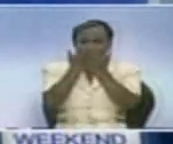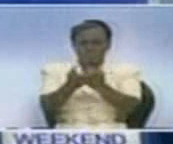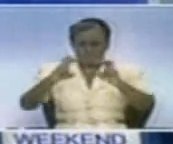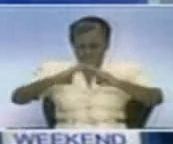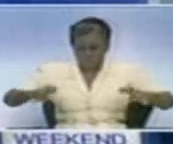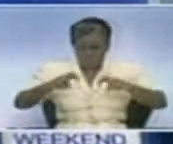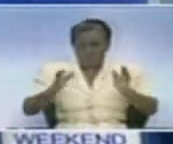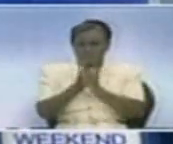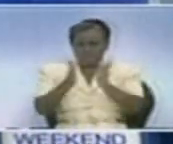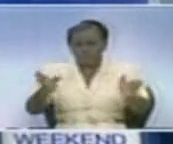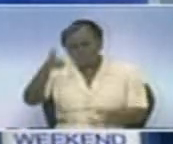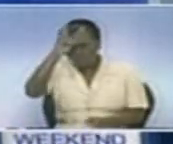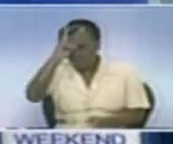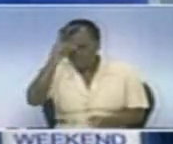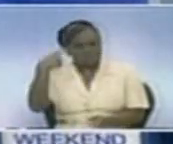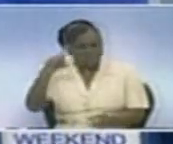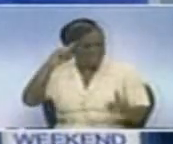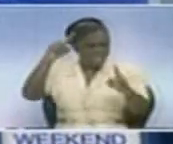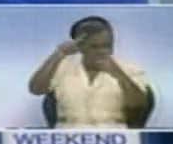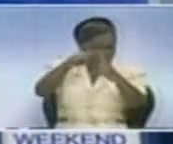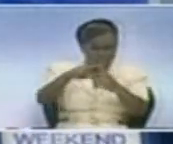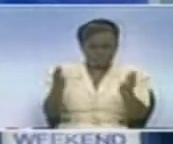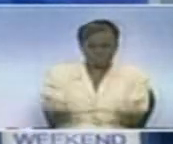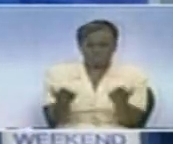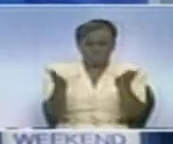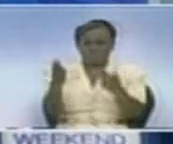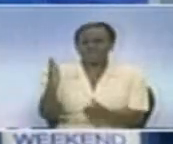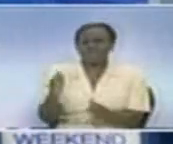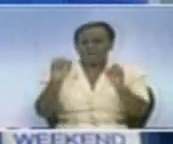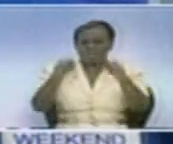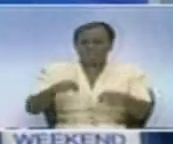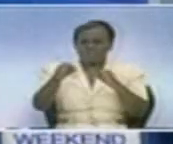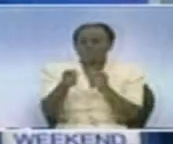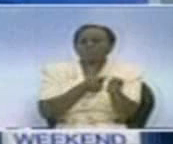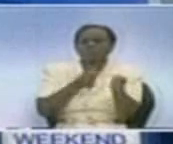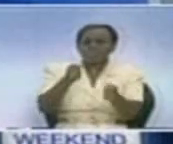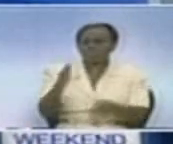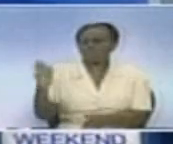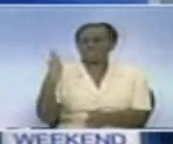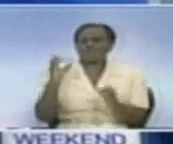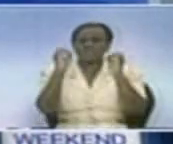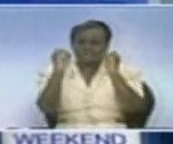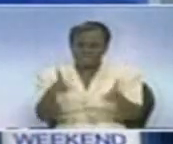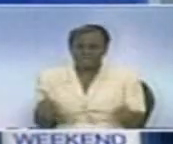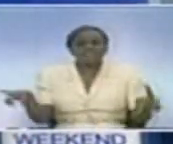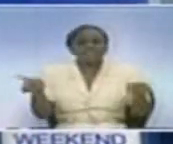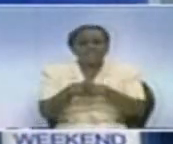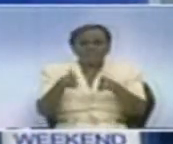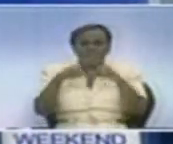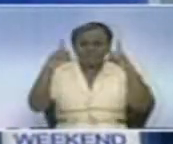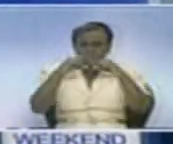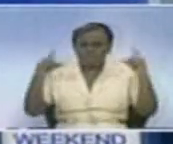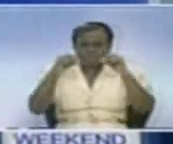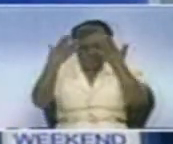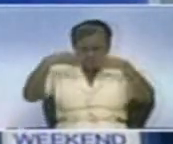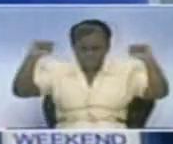Inspector General of Police for the purpose of enhancing the country's ability to combat insecurity. According to the statement from State